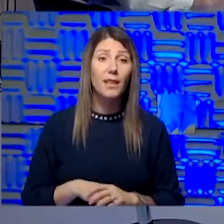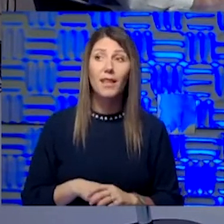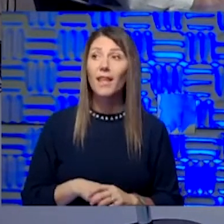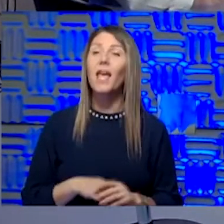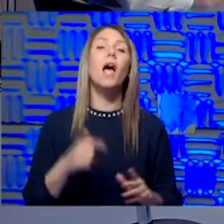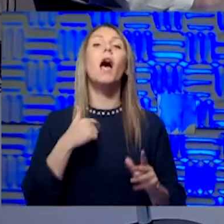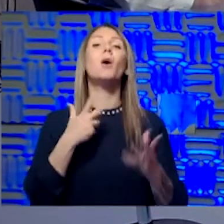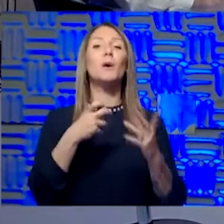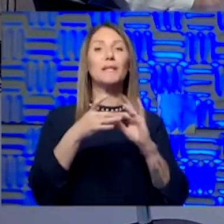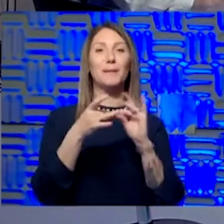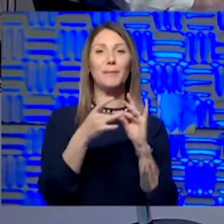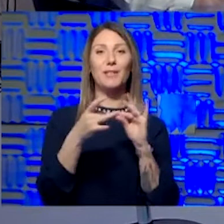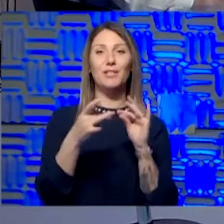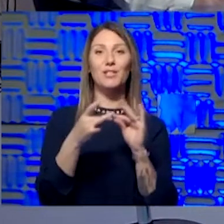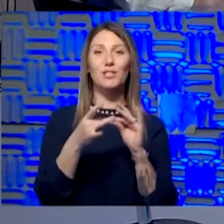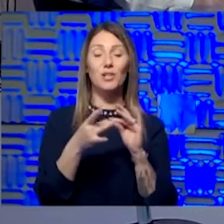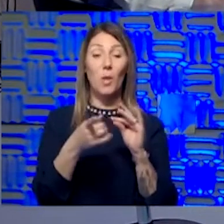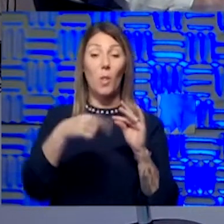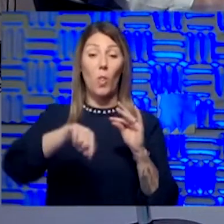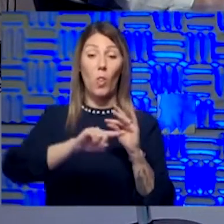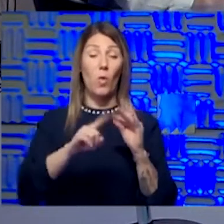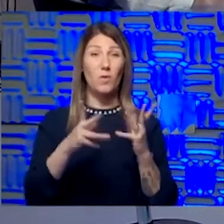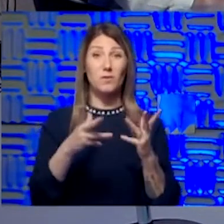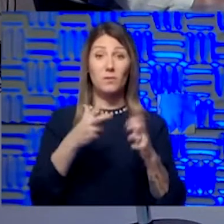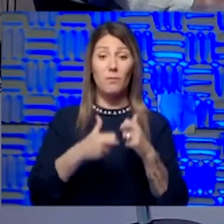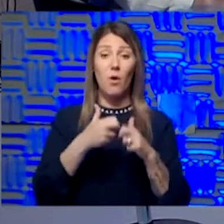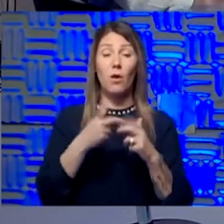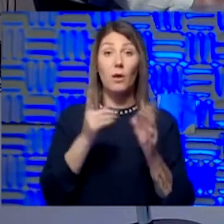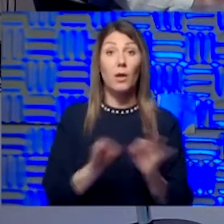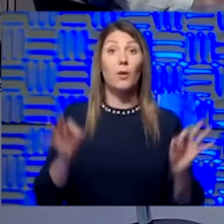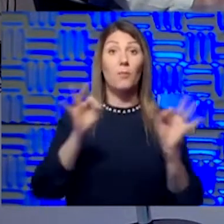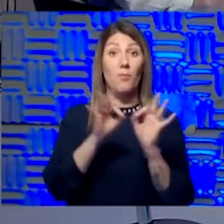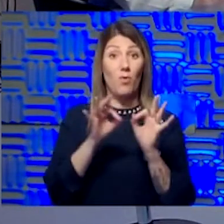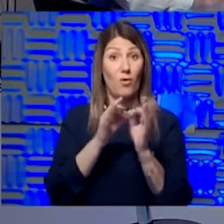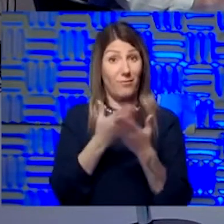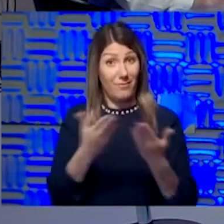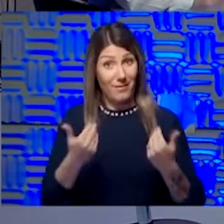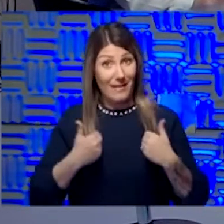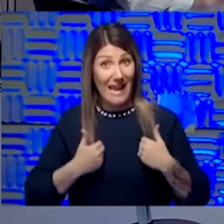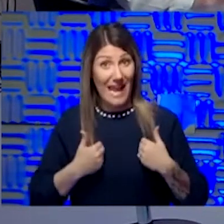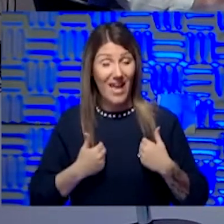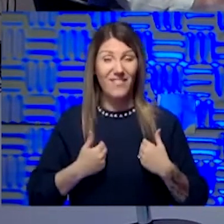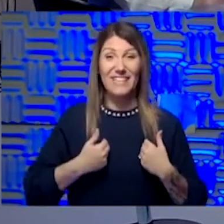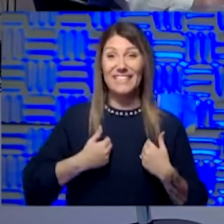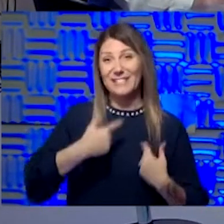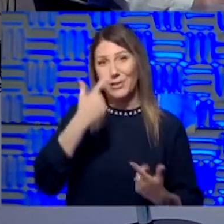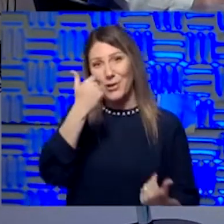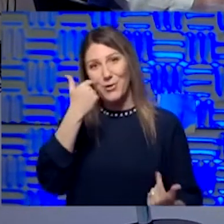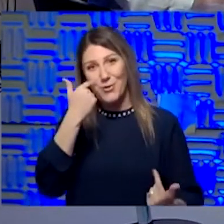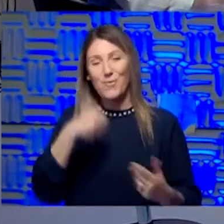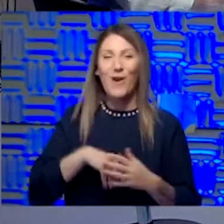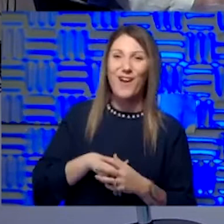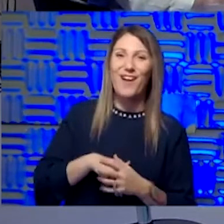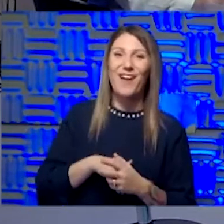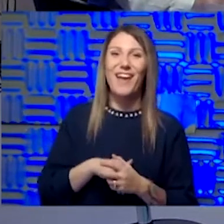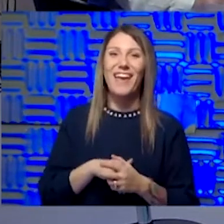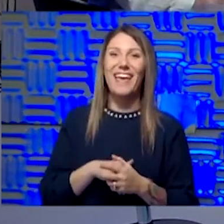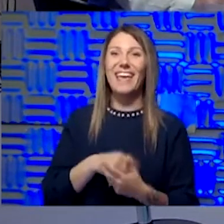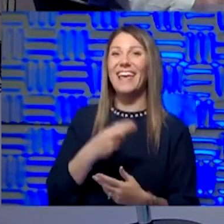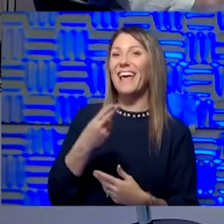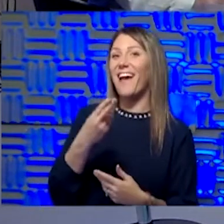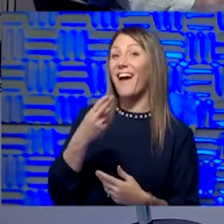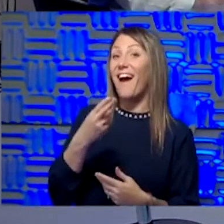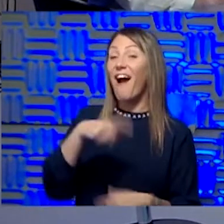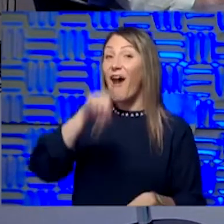I was going to say, for those of us in the trenches, one of the important things to have is a little bit of humor now and then. So I appreciate that. Hawkeye here sends